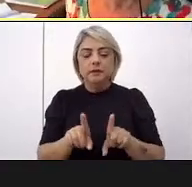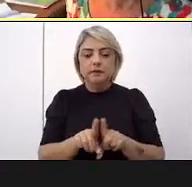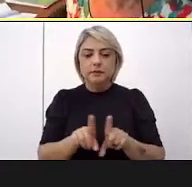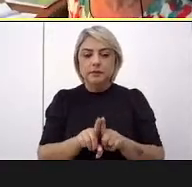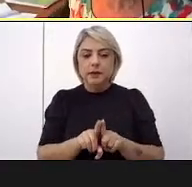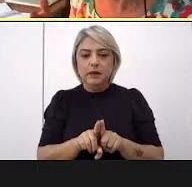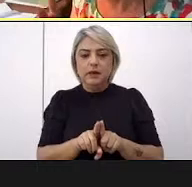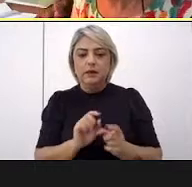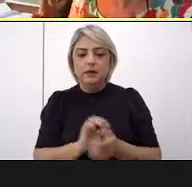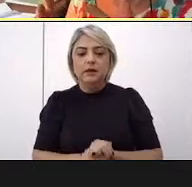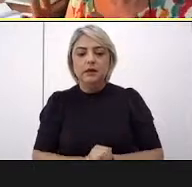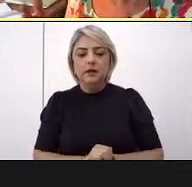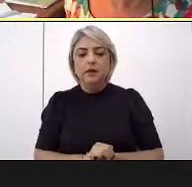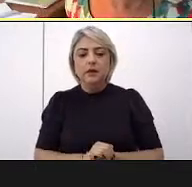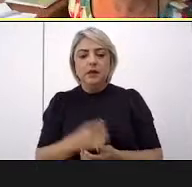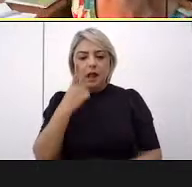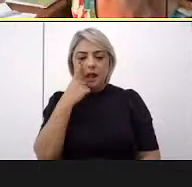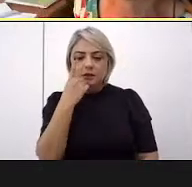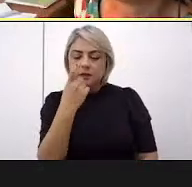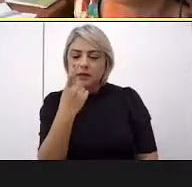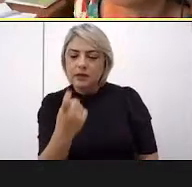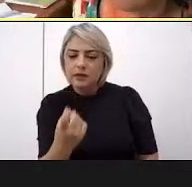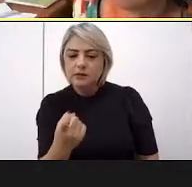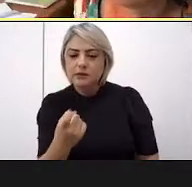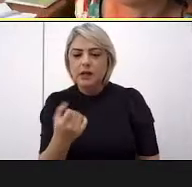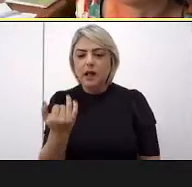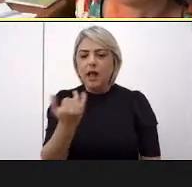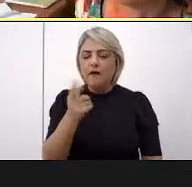tools, and way of looking at things